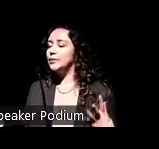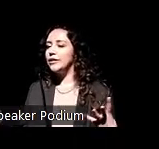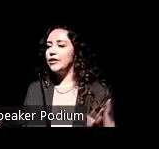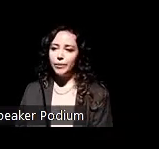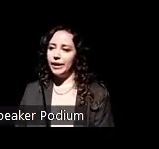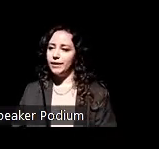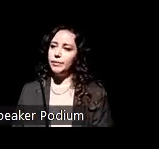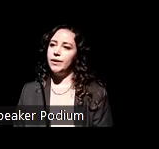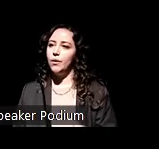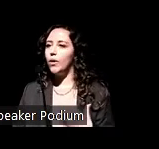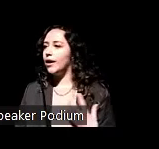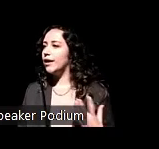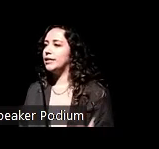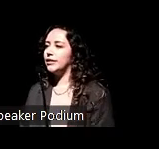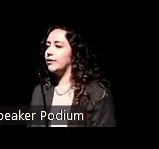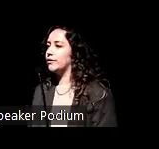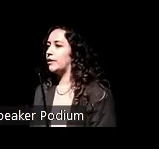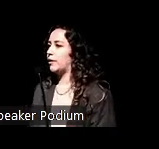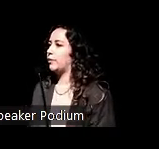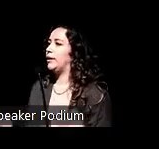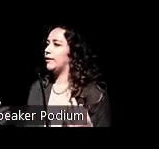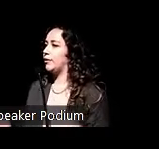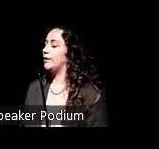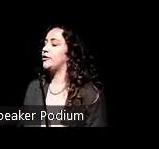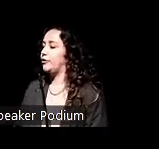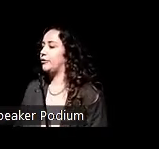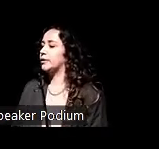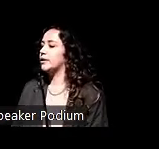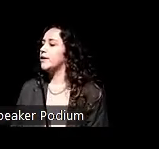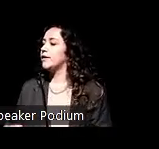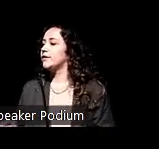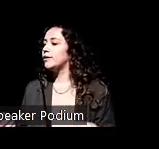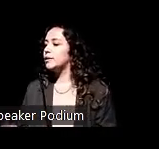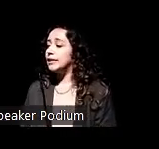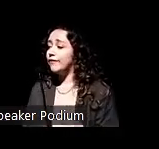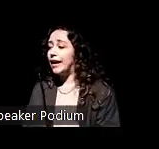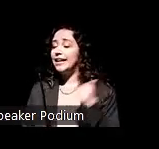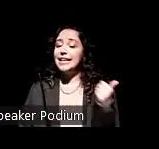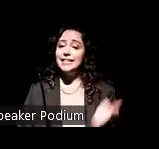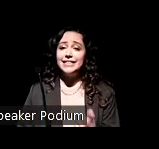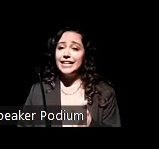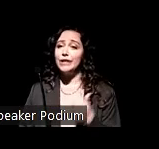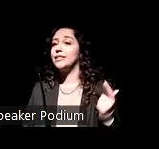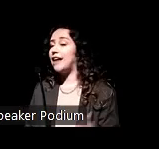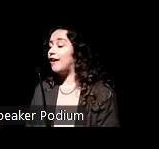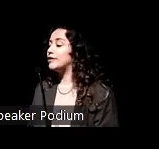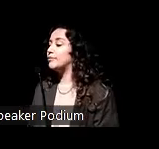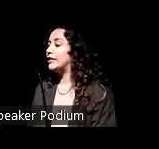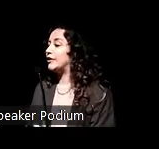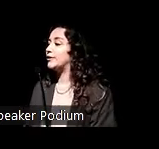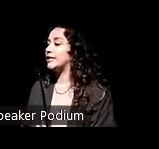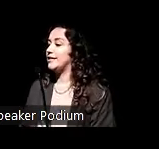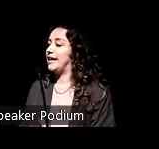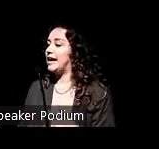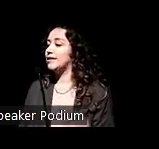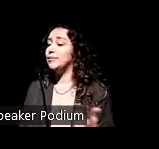So once we know we're making this building, what kind of materials are we going to use? So specifying existing or salvage